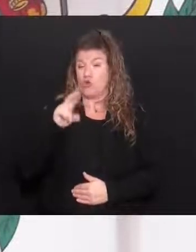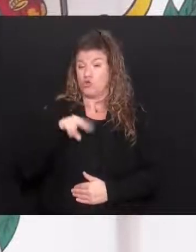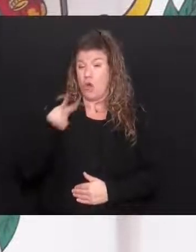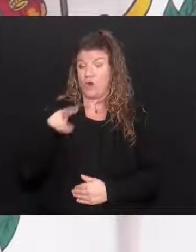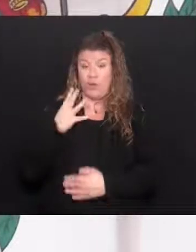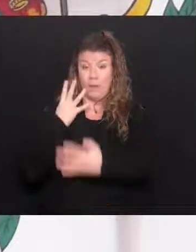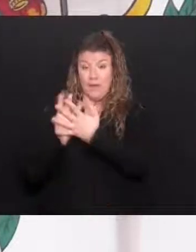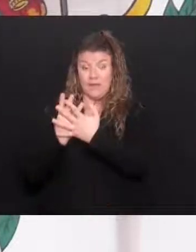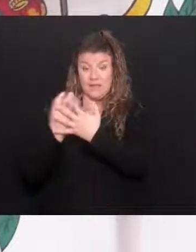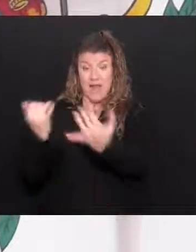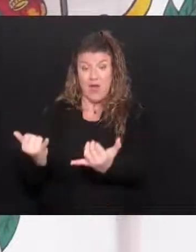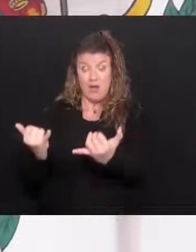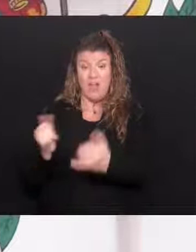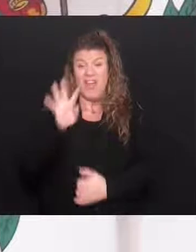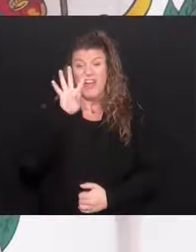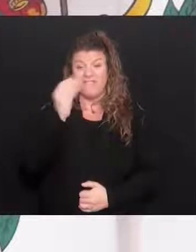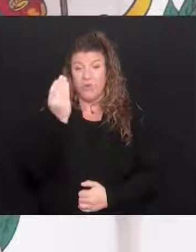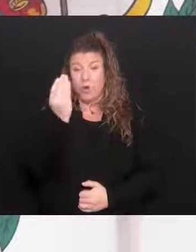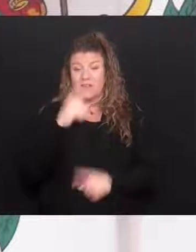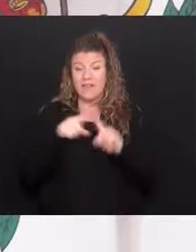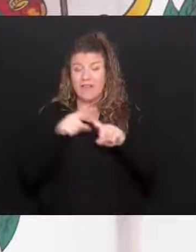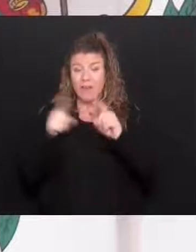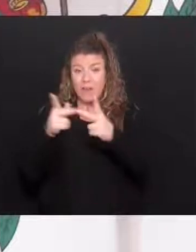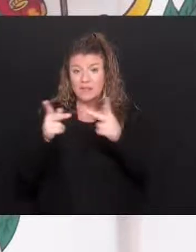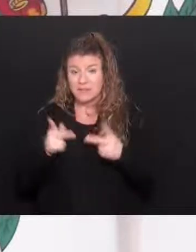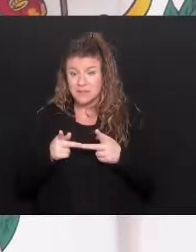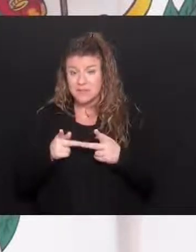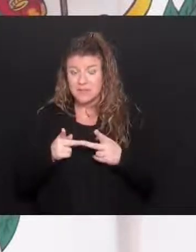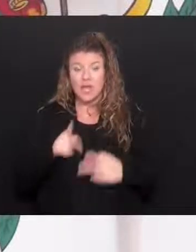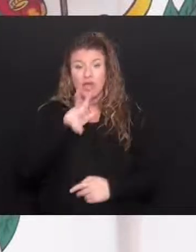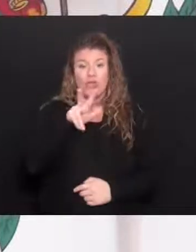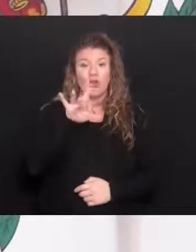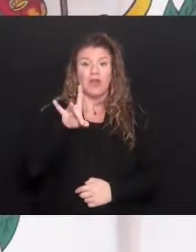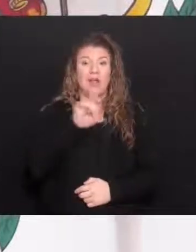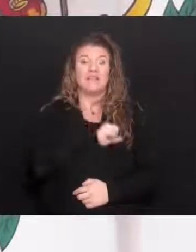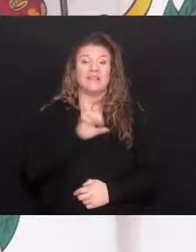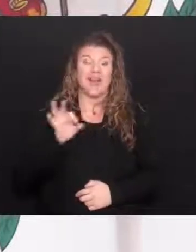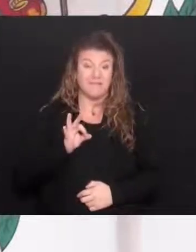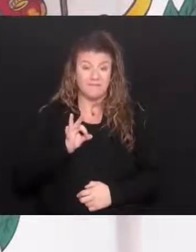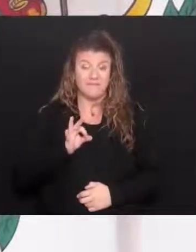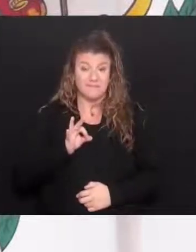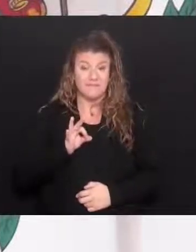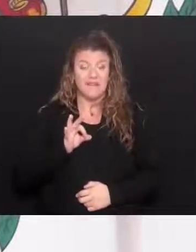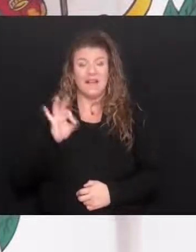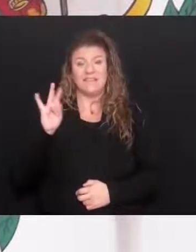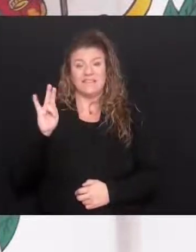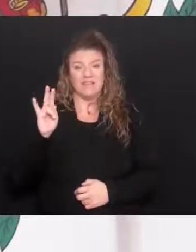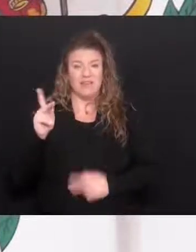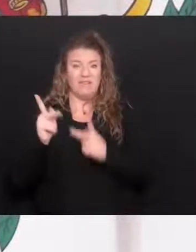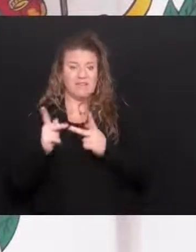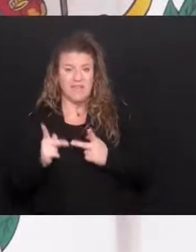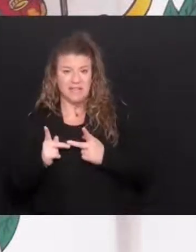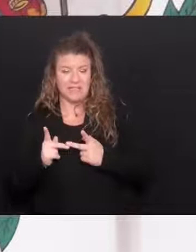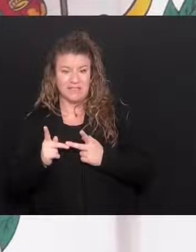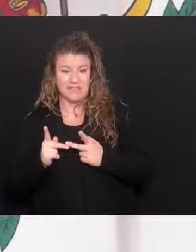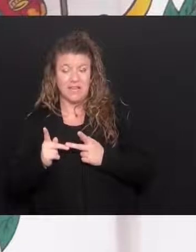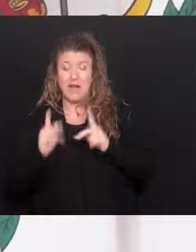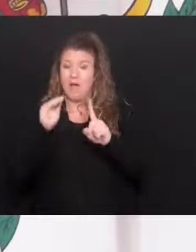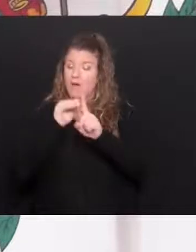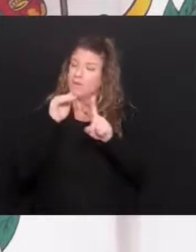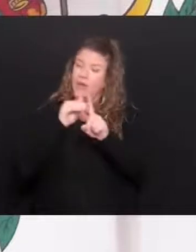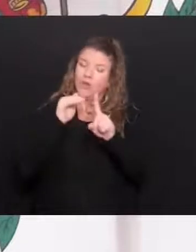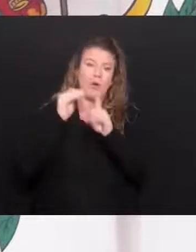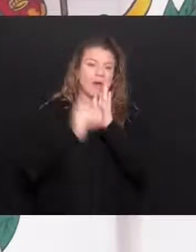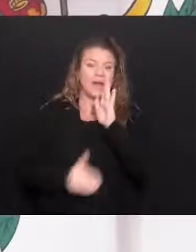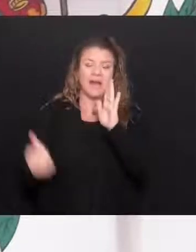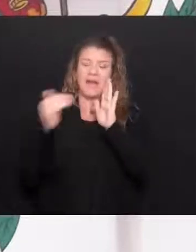inmates with this now at 14 facilities, and 38 staff members at 17 facilities. I remind you all